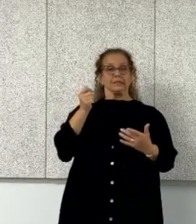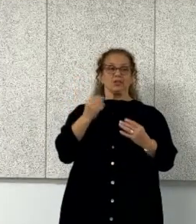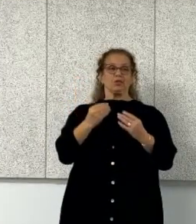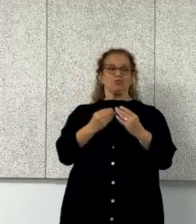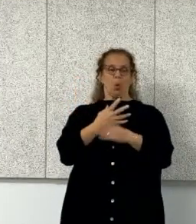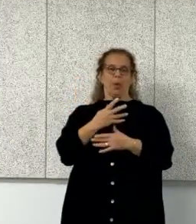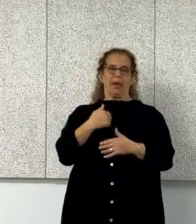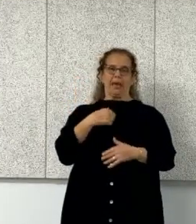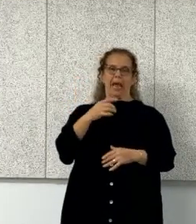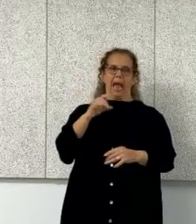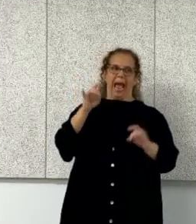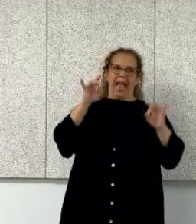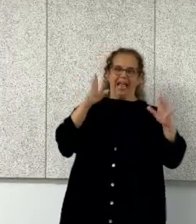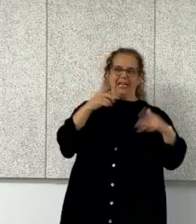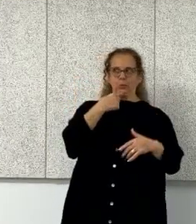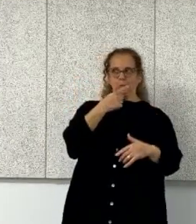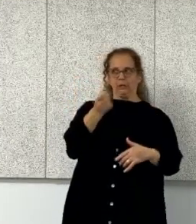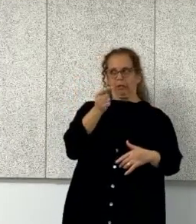true.